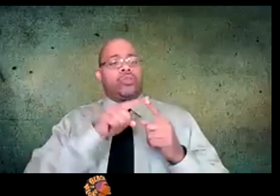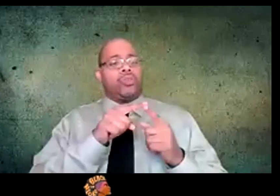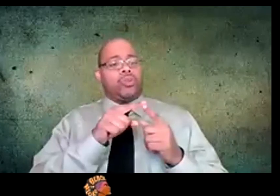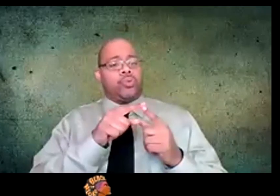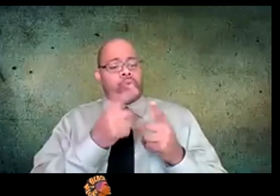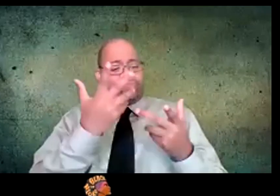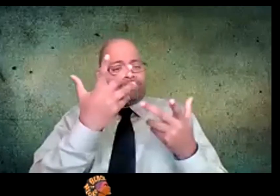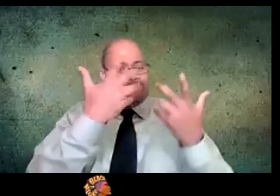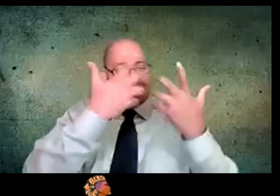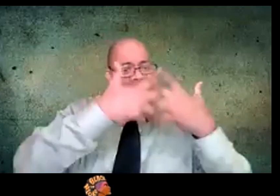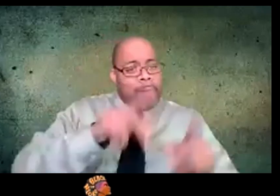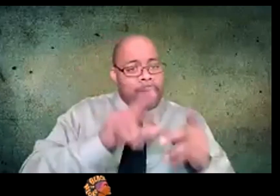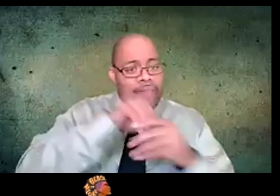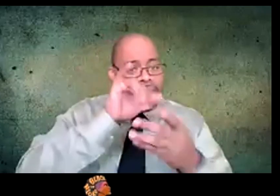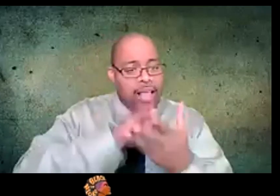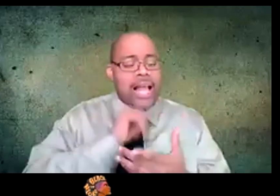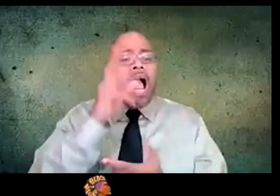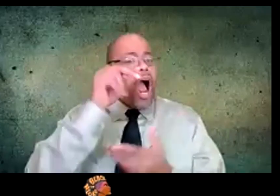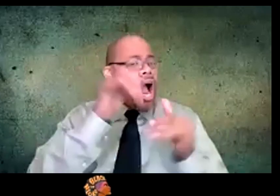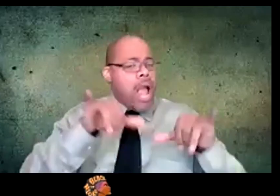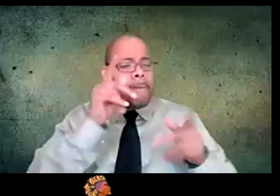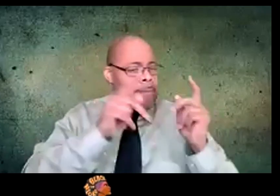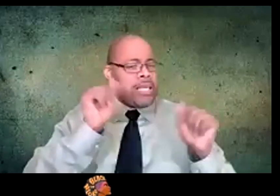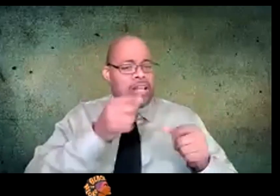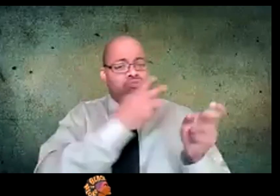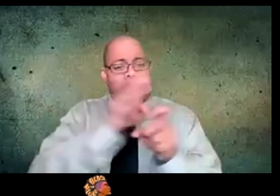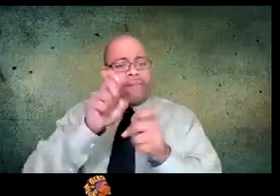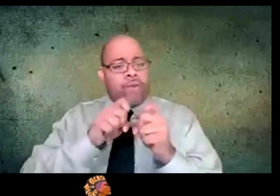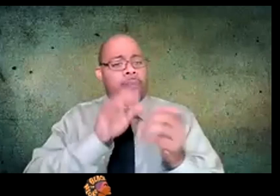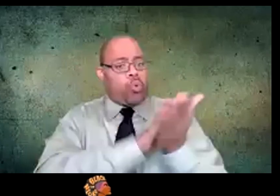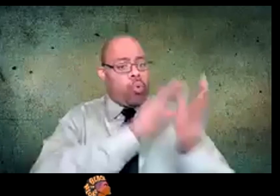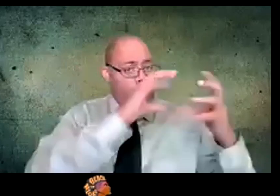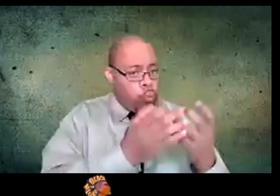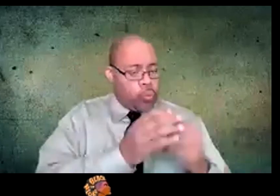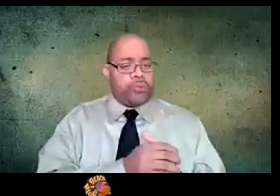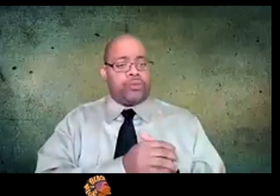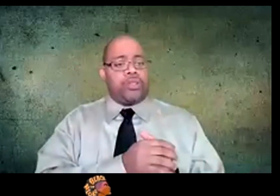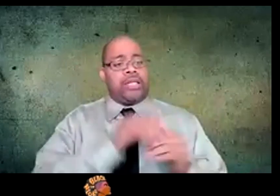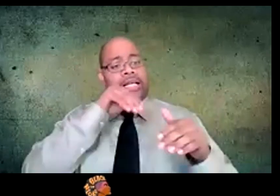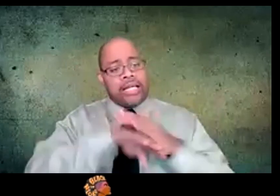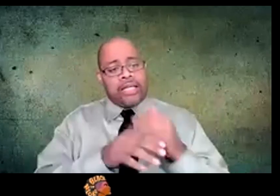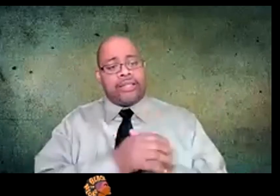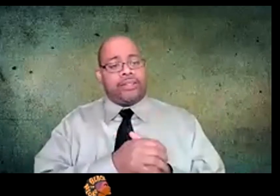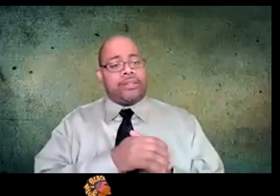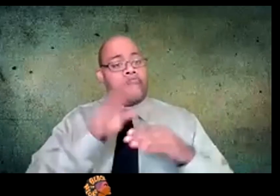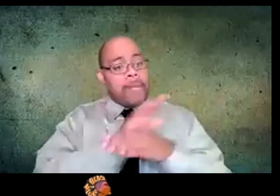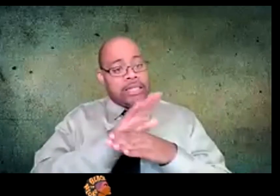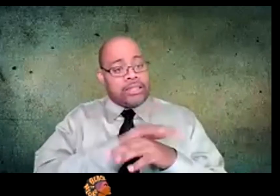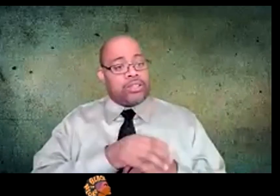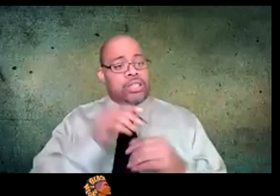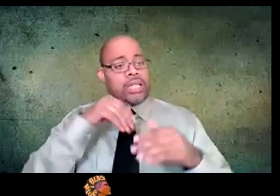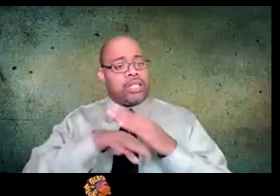it. So it's not uncommon for folks transitioning from academia who go into industry to go